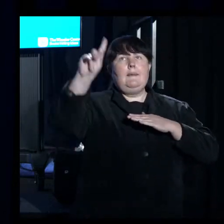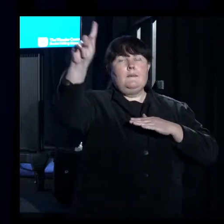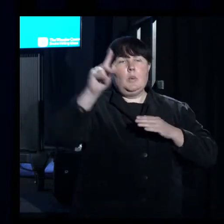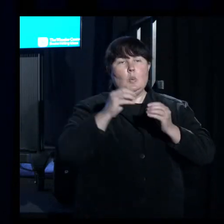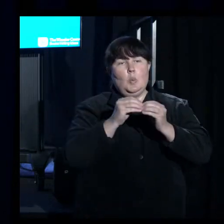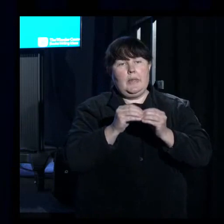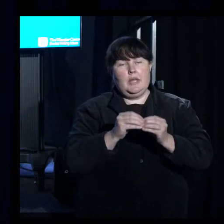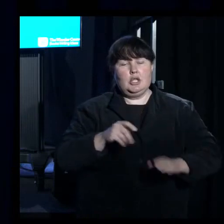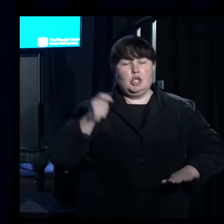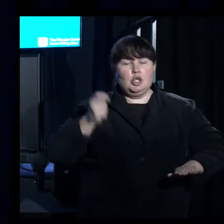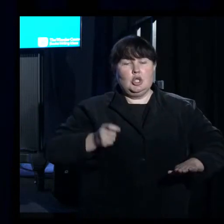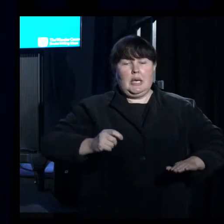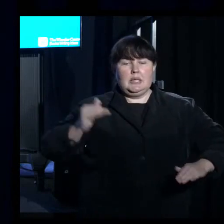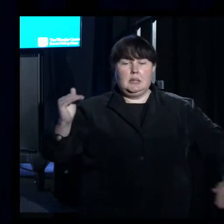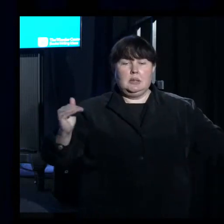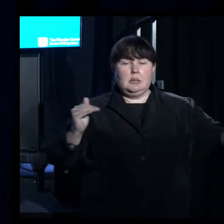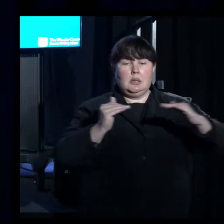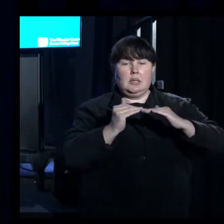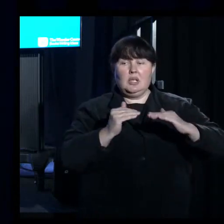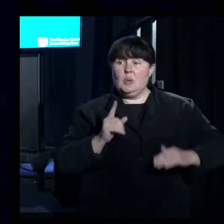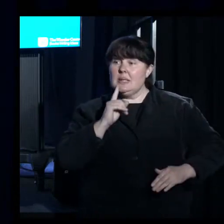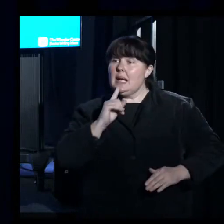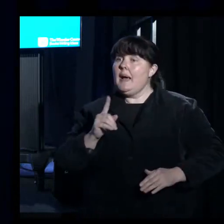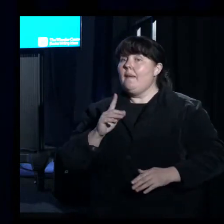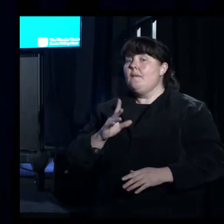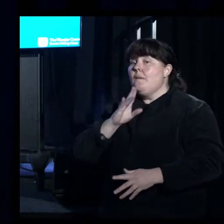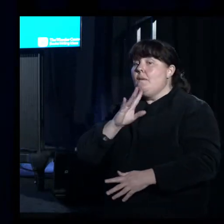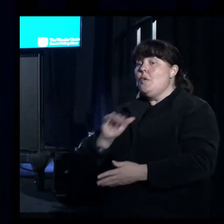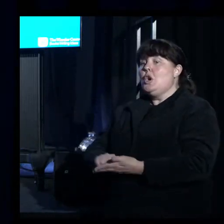without a knee to a neck.